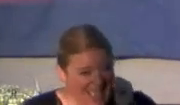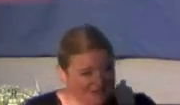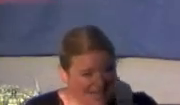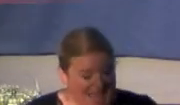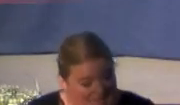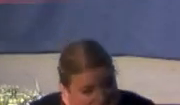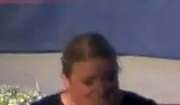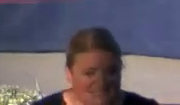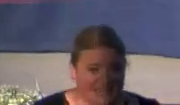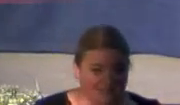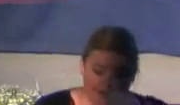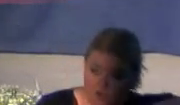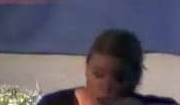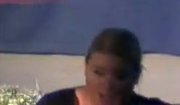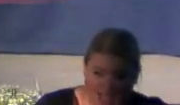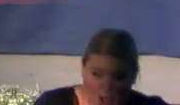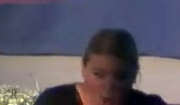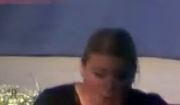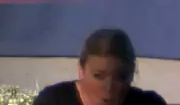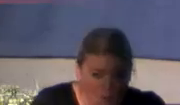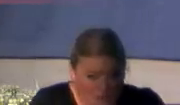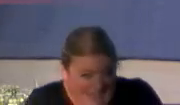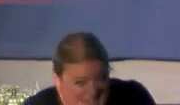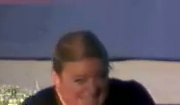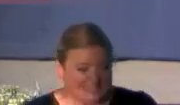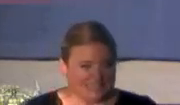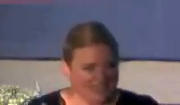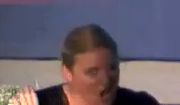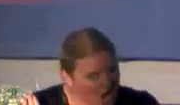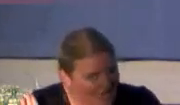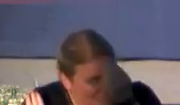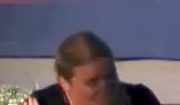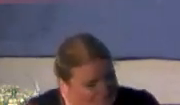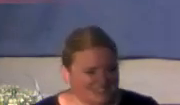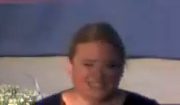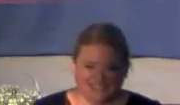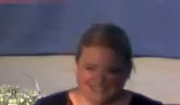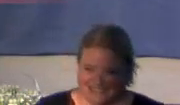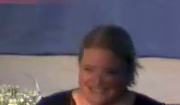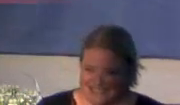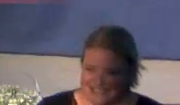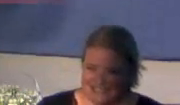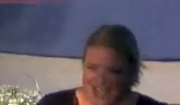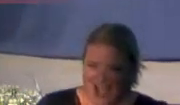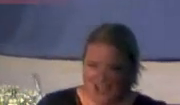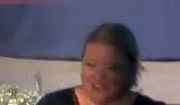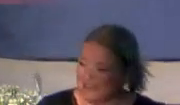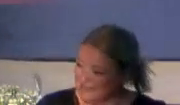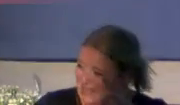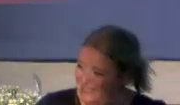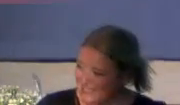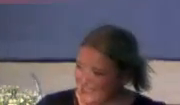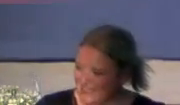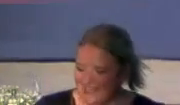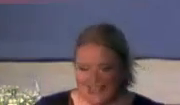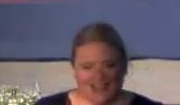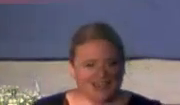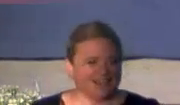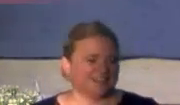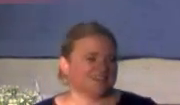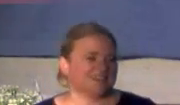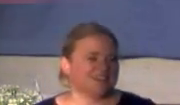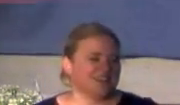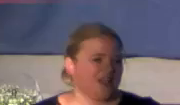day. And for those of you I've almost hit, my bad. and especially the chisme and the threats